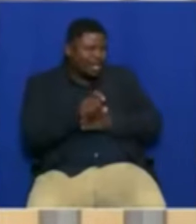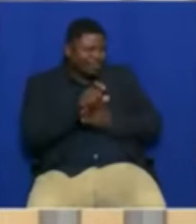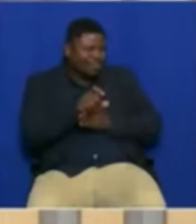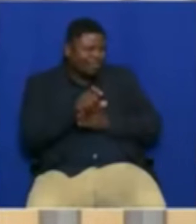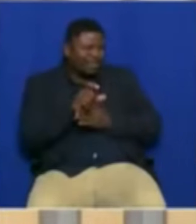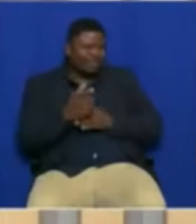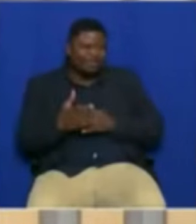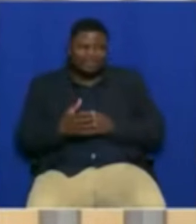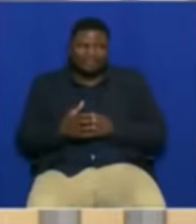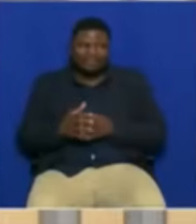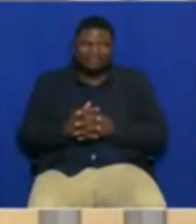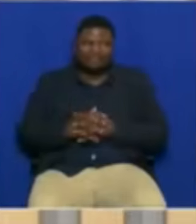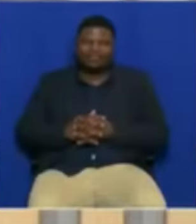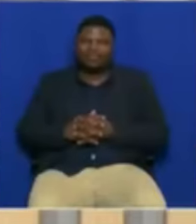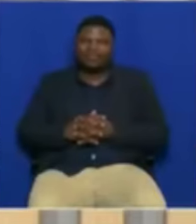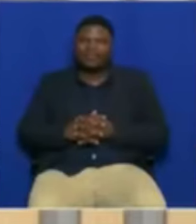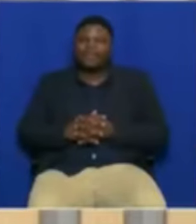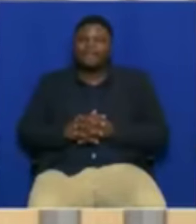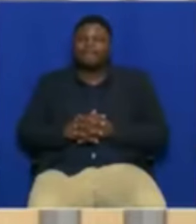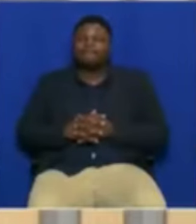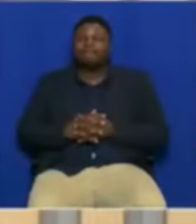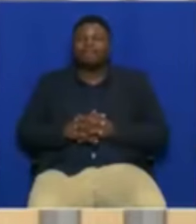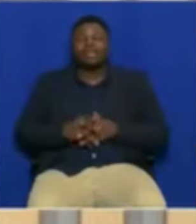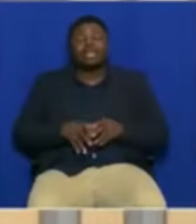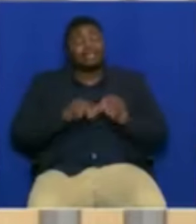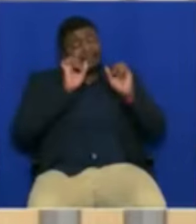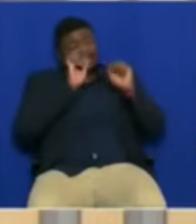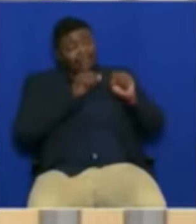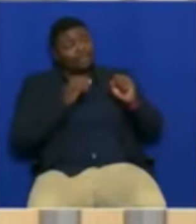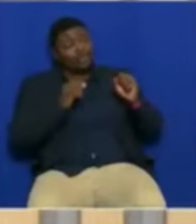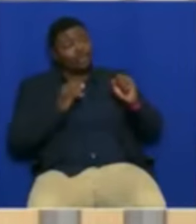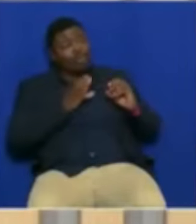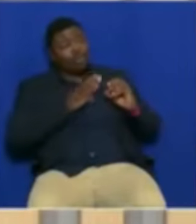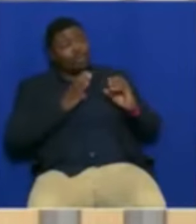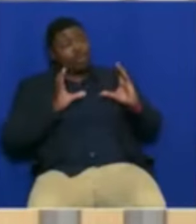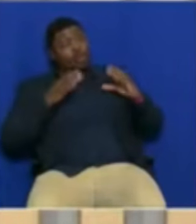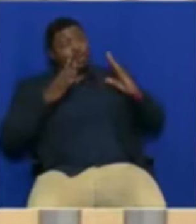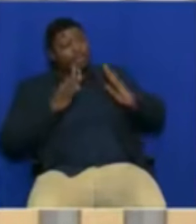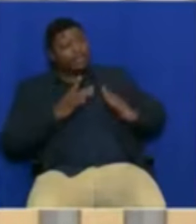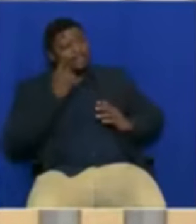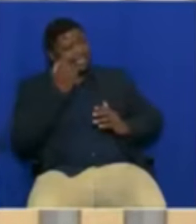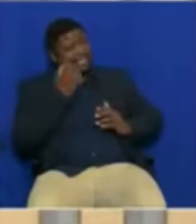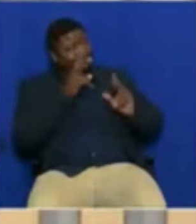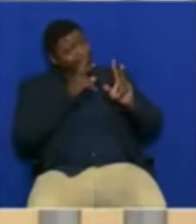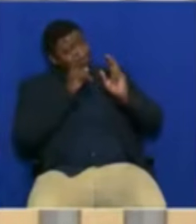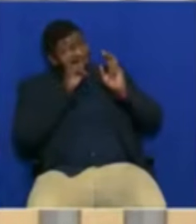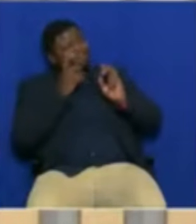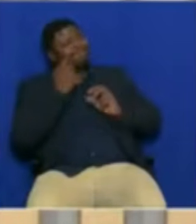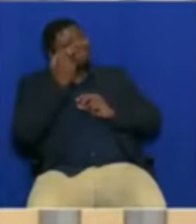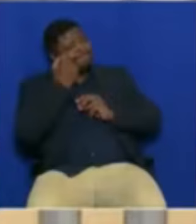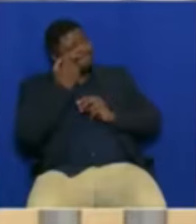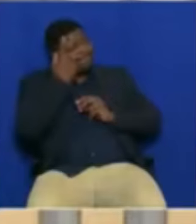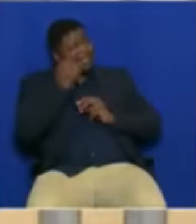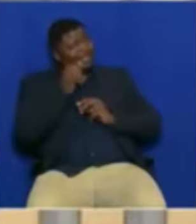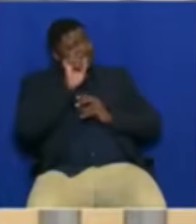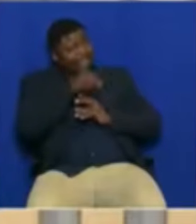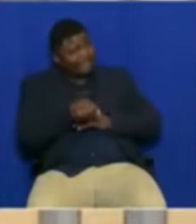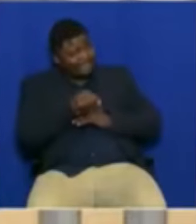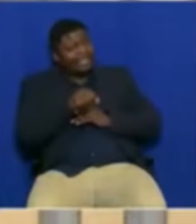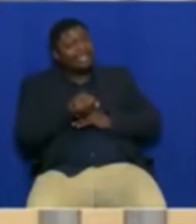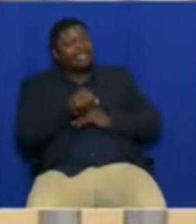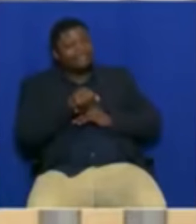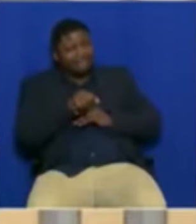help me to go forward, I hear what you say, I understand what you say. You're also taking it that with the referral, there's an